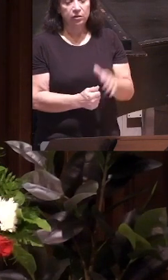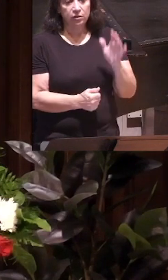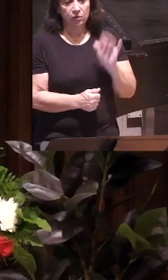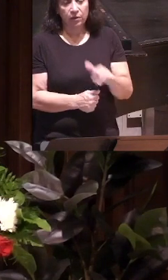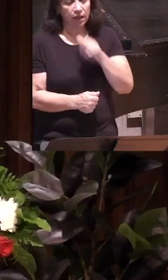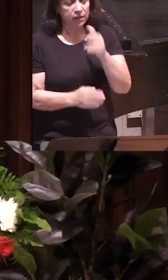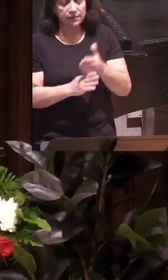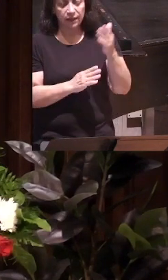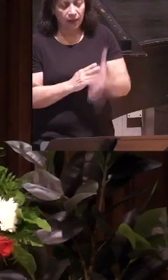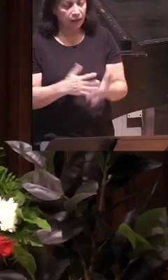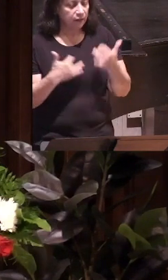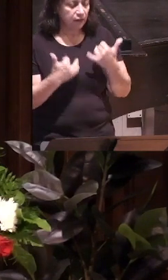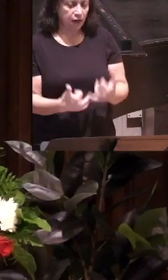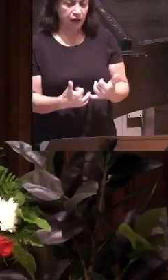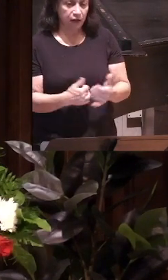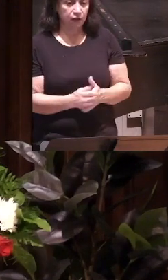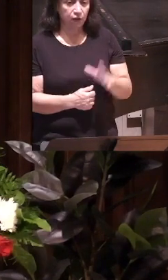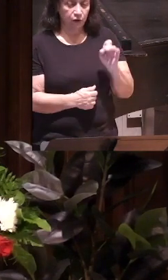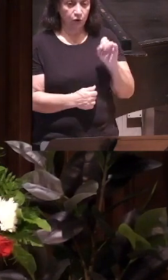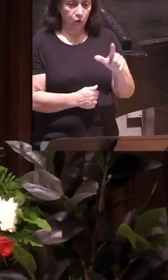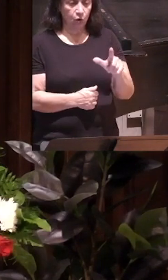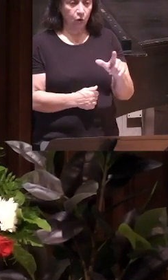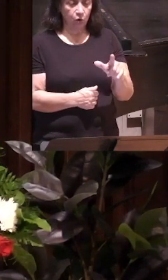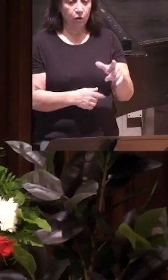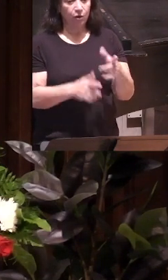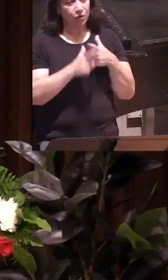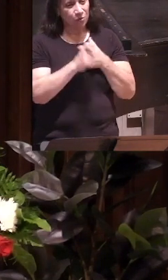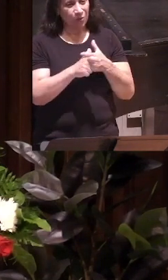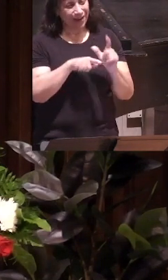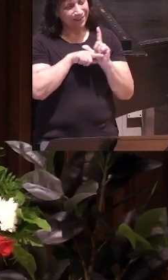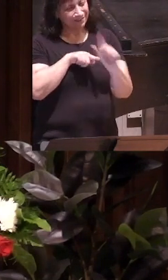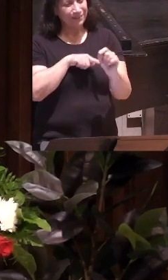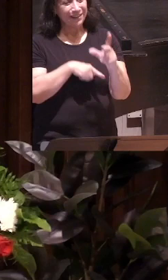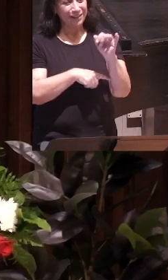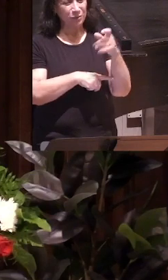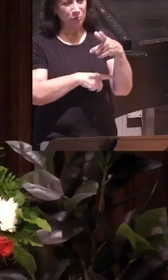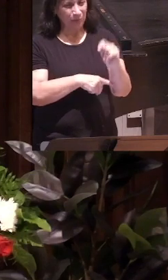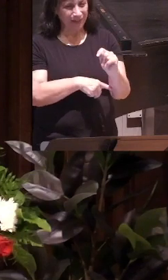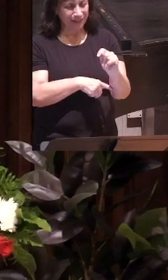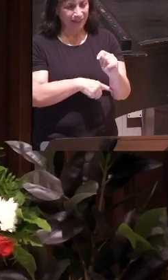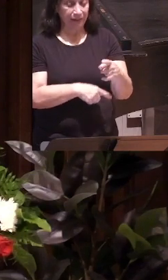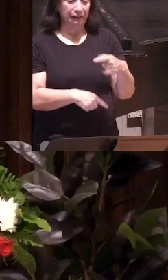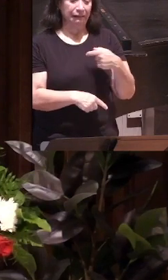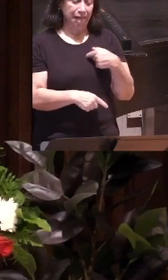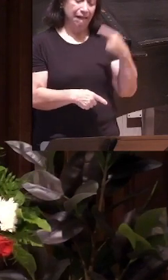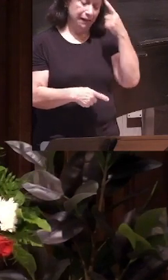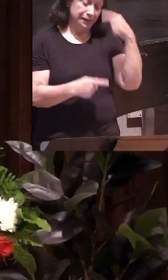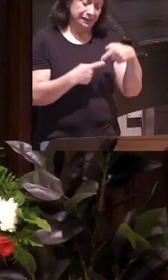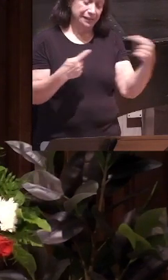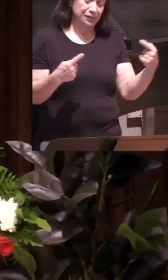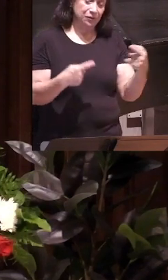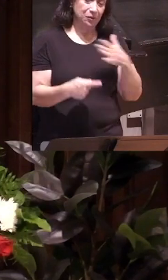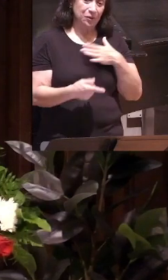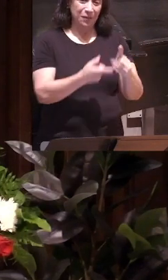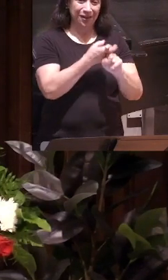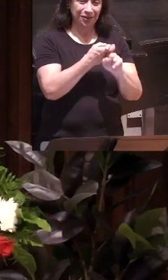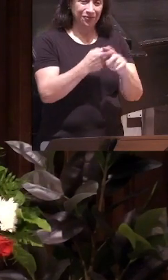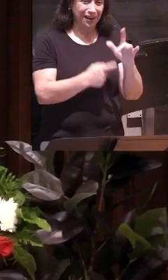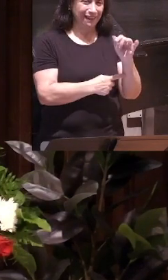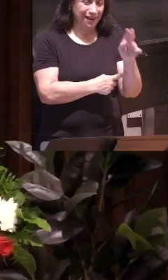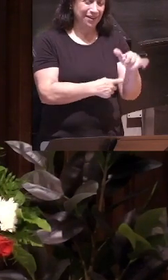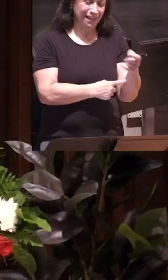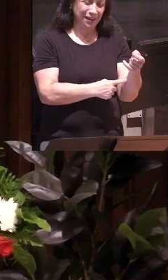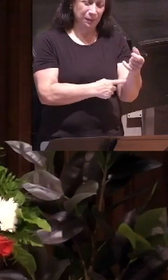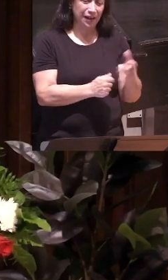just end today. Earl ran a sprint, you know, and I only disagree with my good friend Larry a little